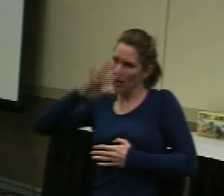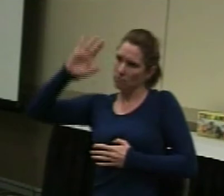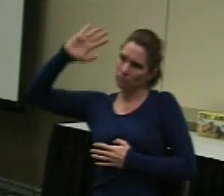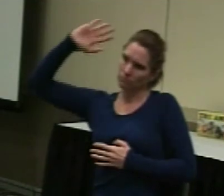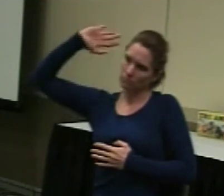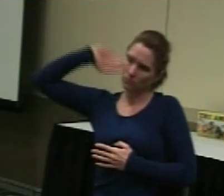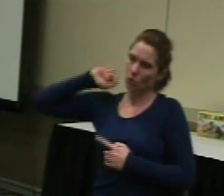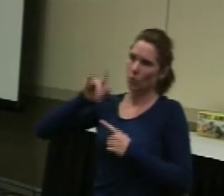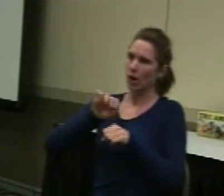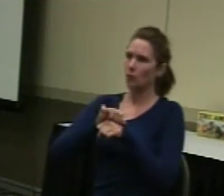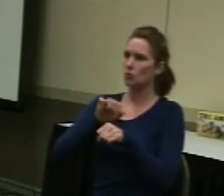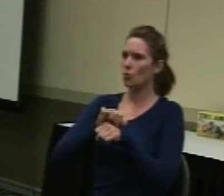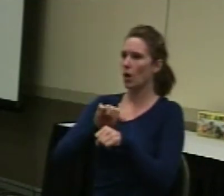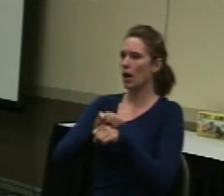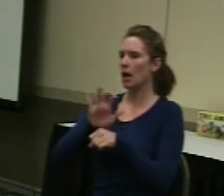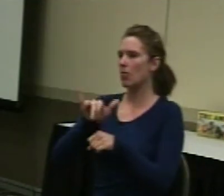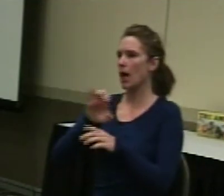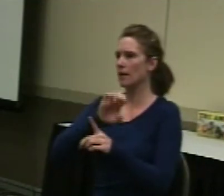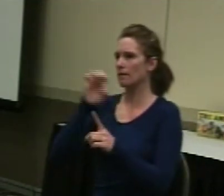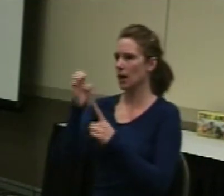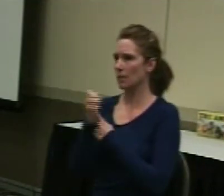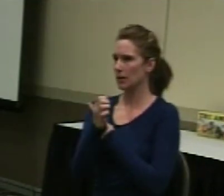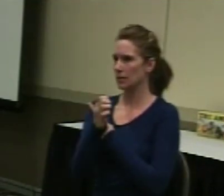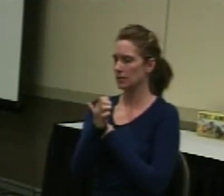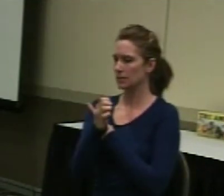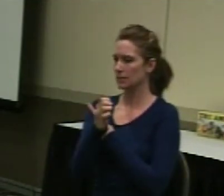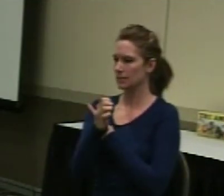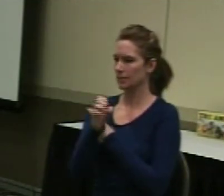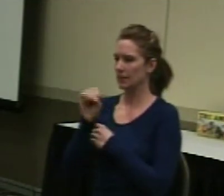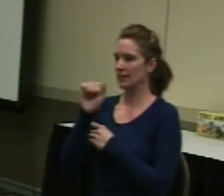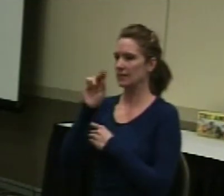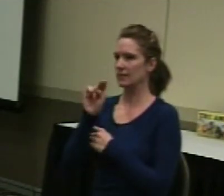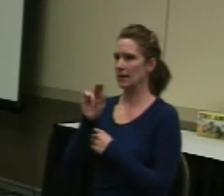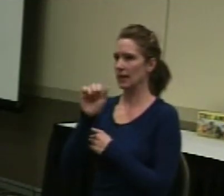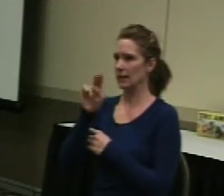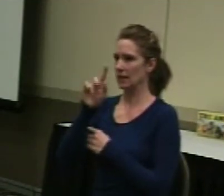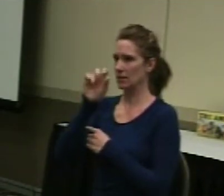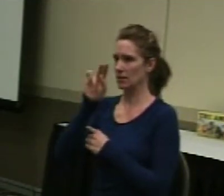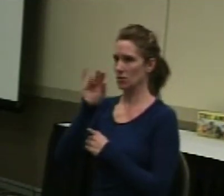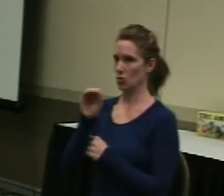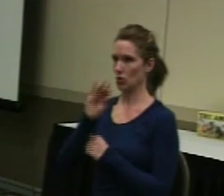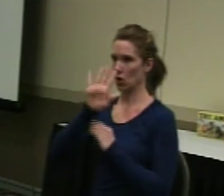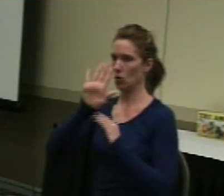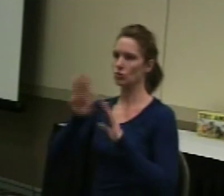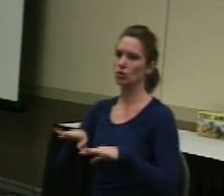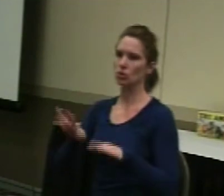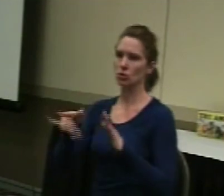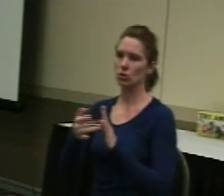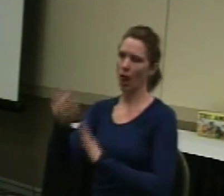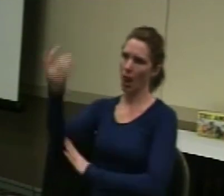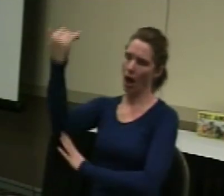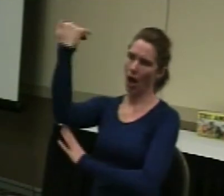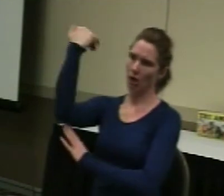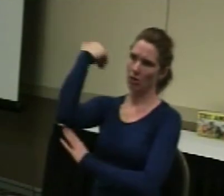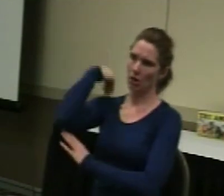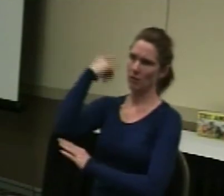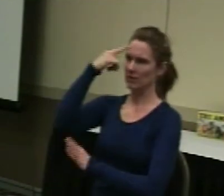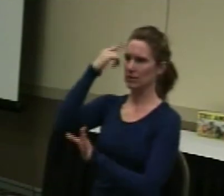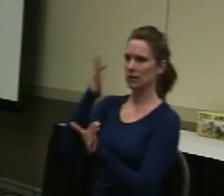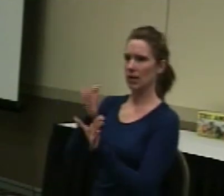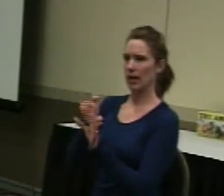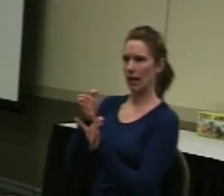working at the San Antonio Children's Center, actually years ago, it was a